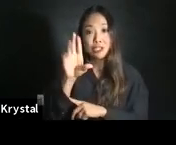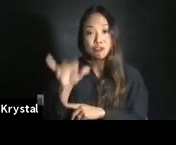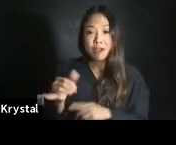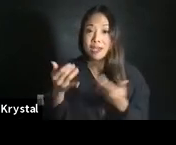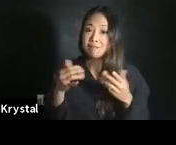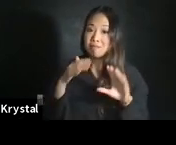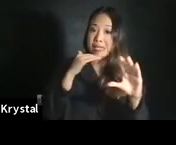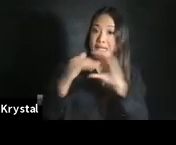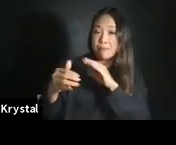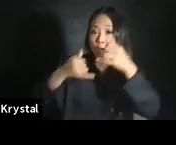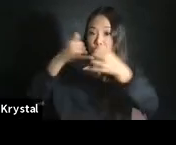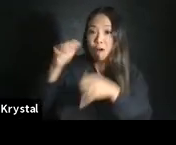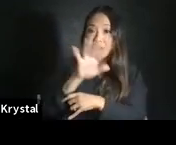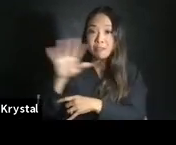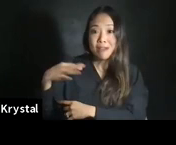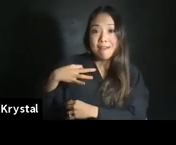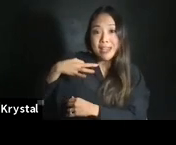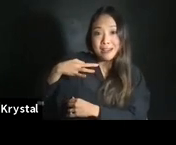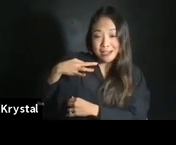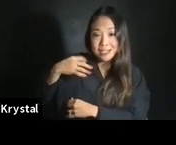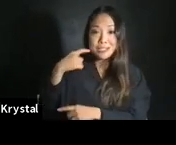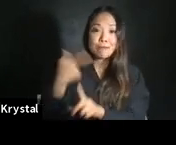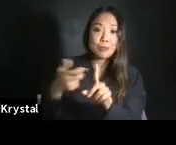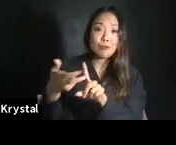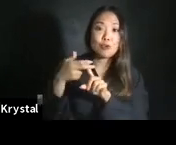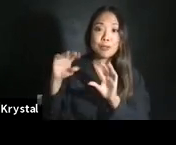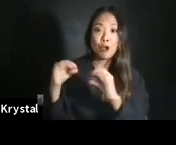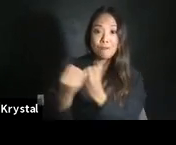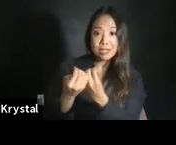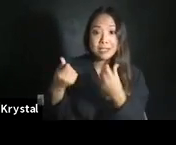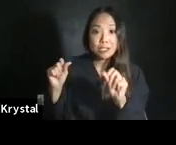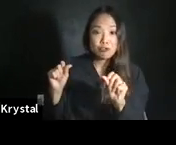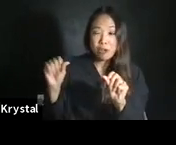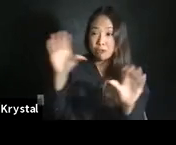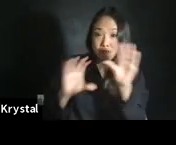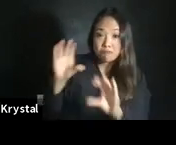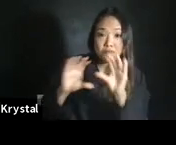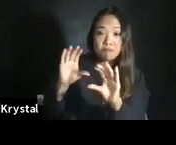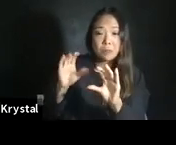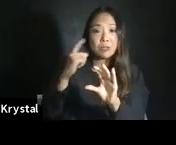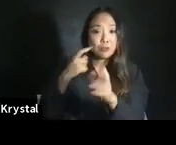recruitment office and search for applicants who have applied to substitute in the district